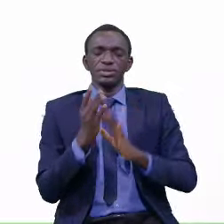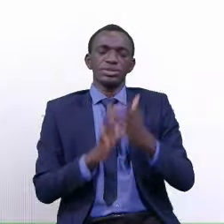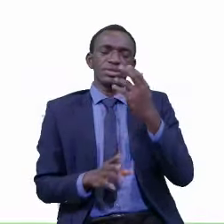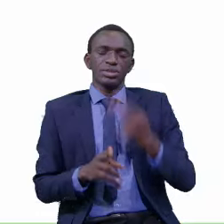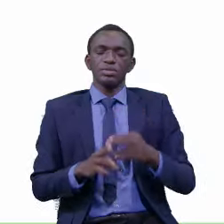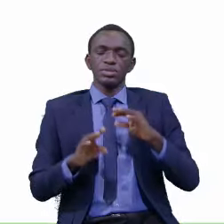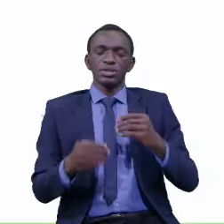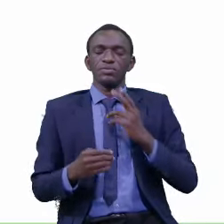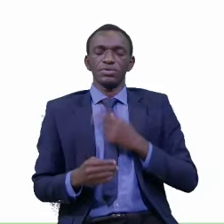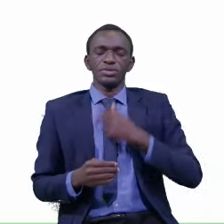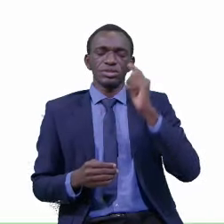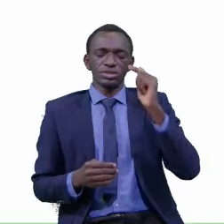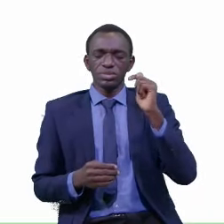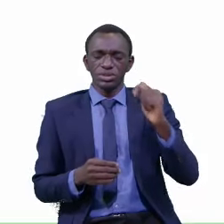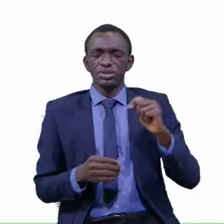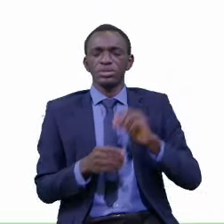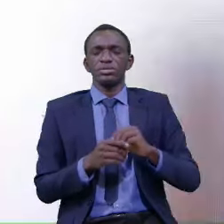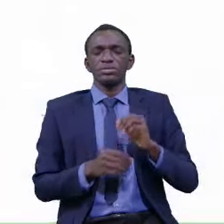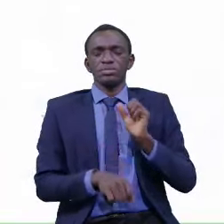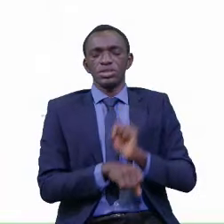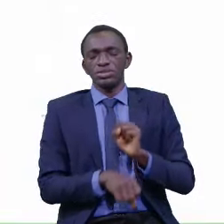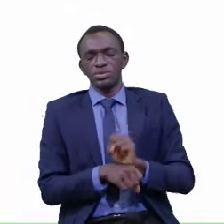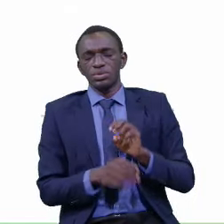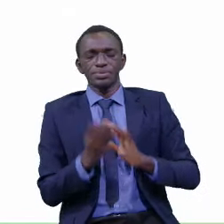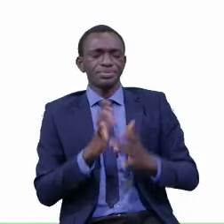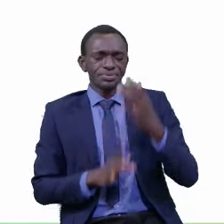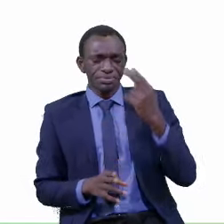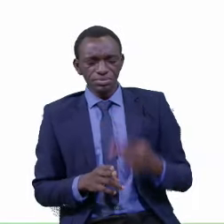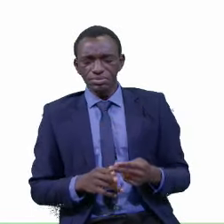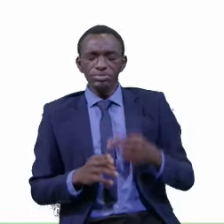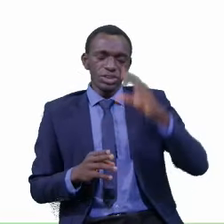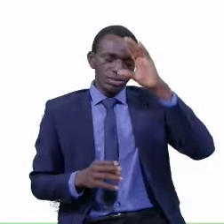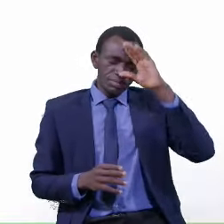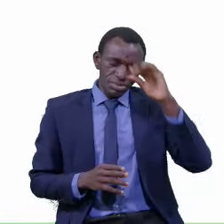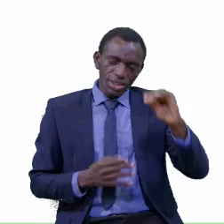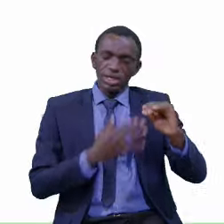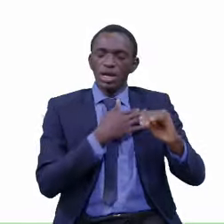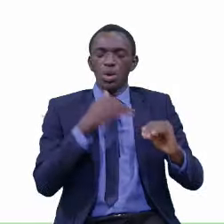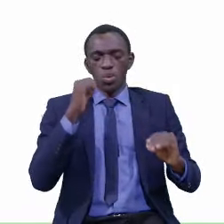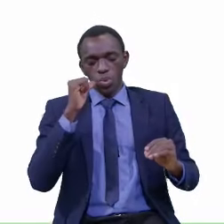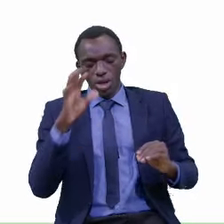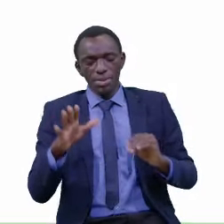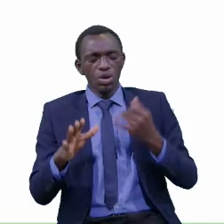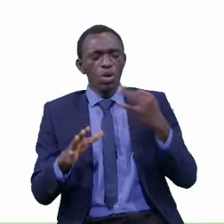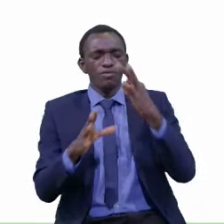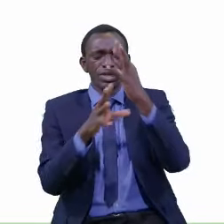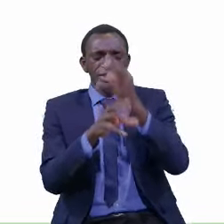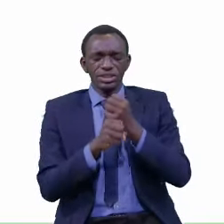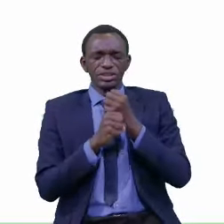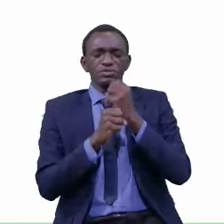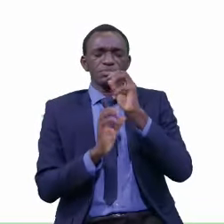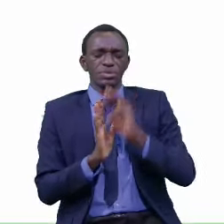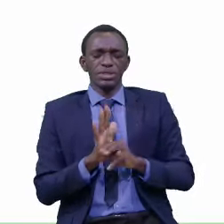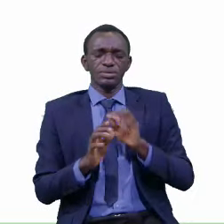minister. Men and women of accomplishment. Confirm it, Lord.